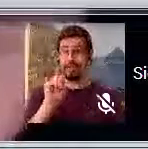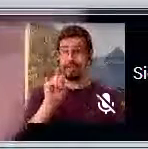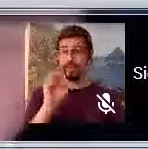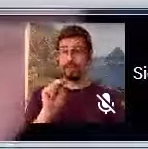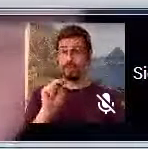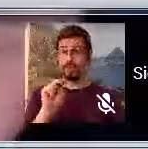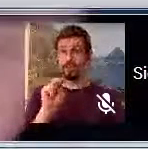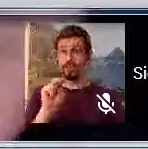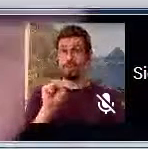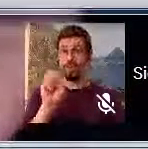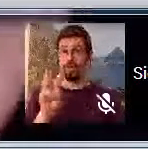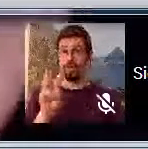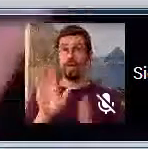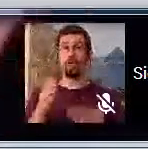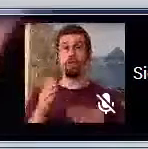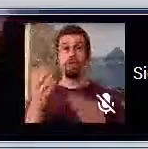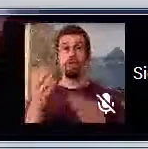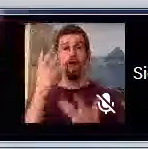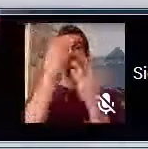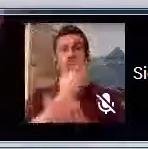to video.